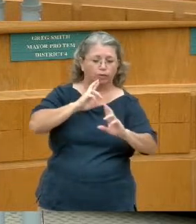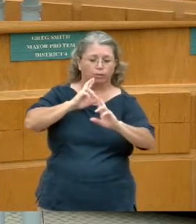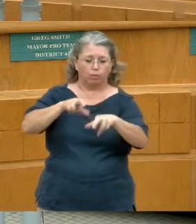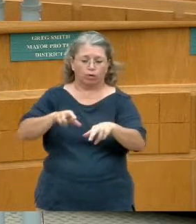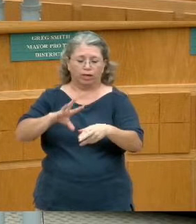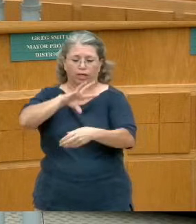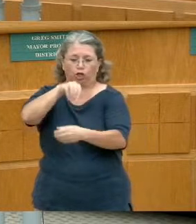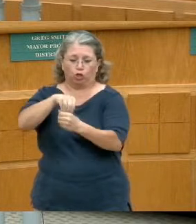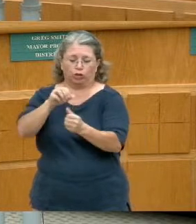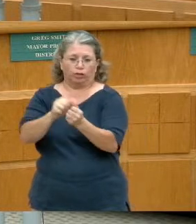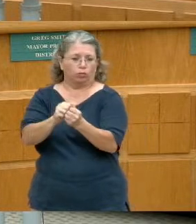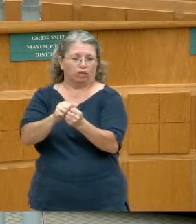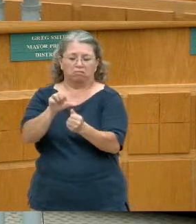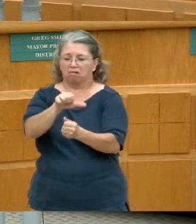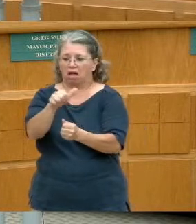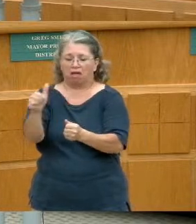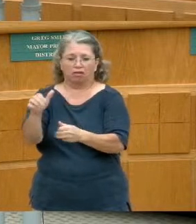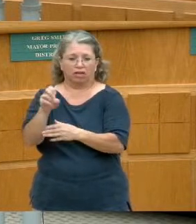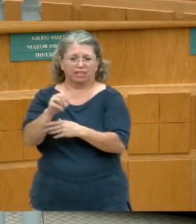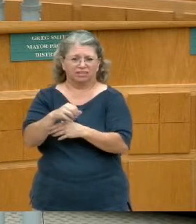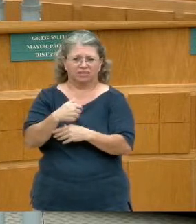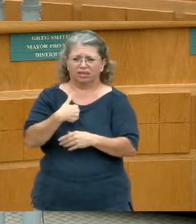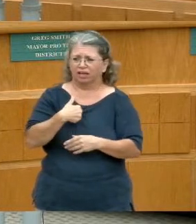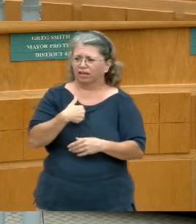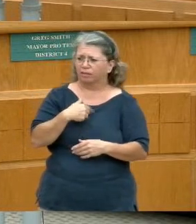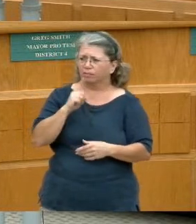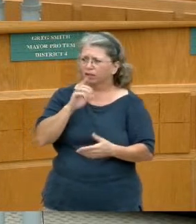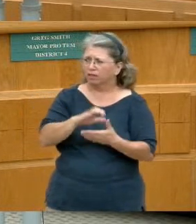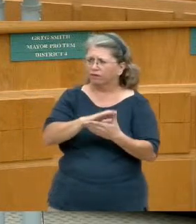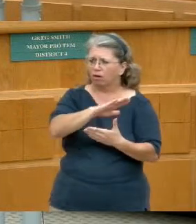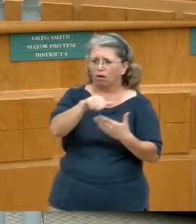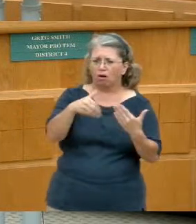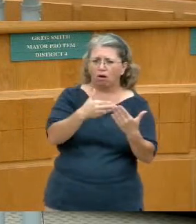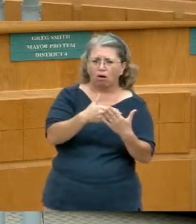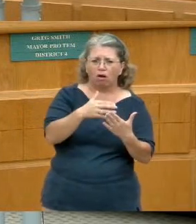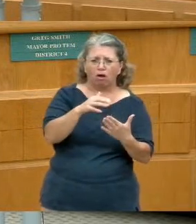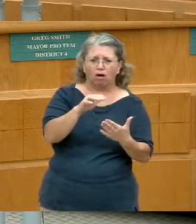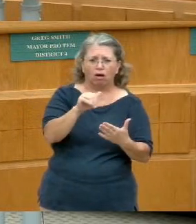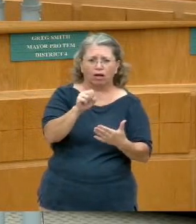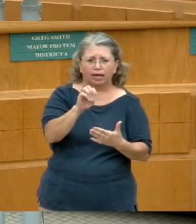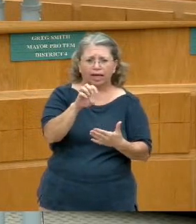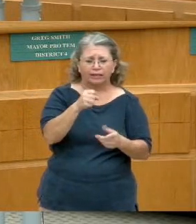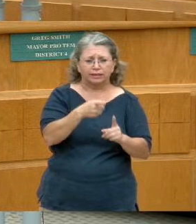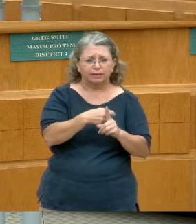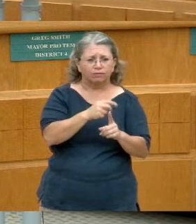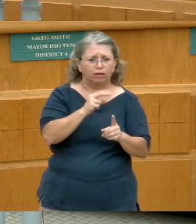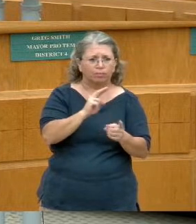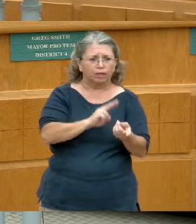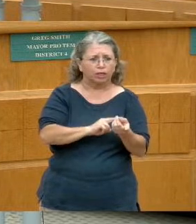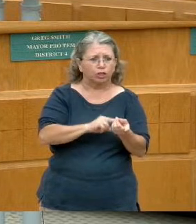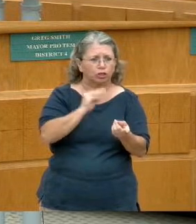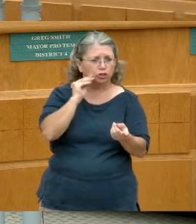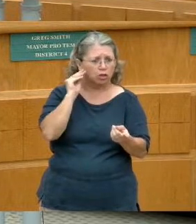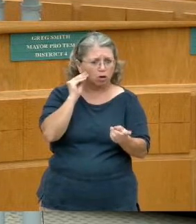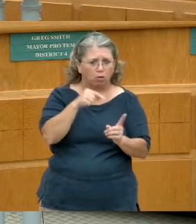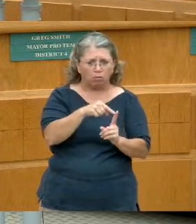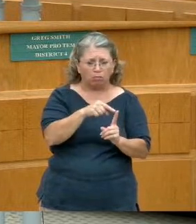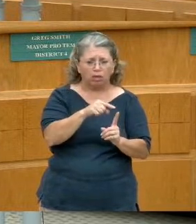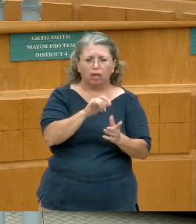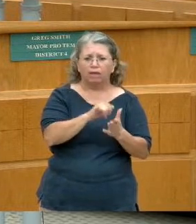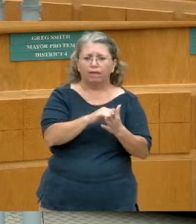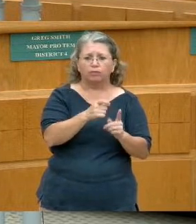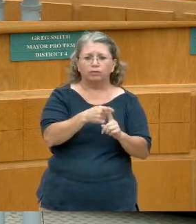cases. As far as I'm aware, all of the cases from the nursing homes were from people that were asymptomatic.